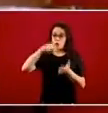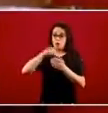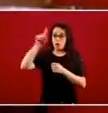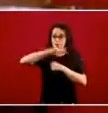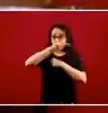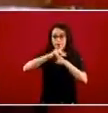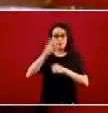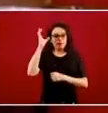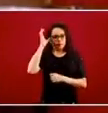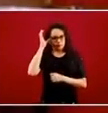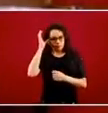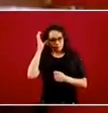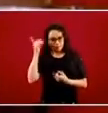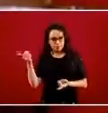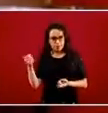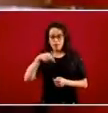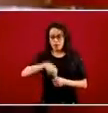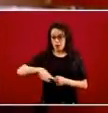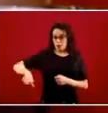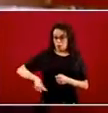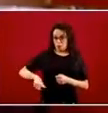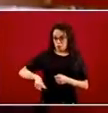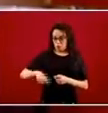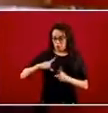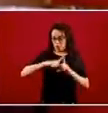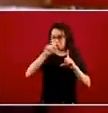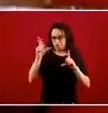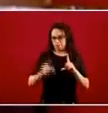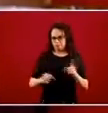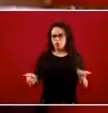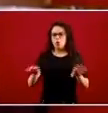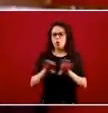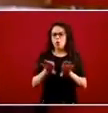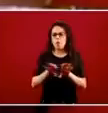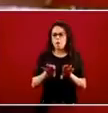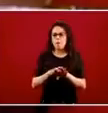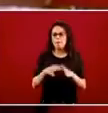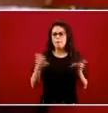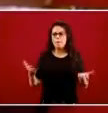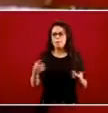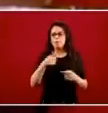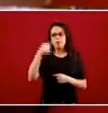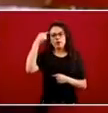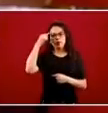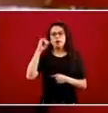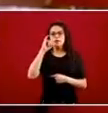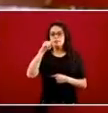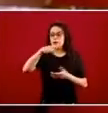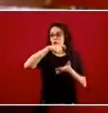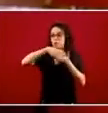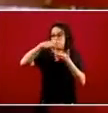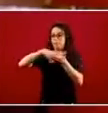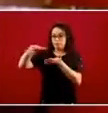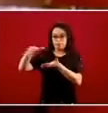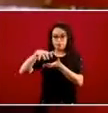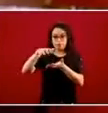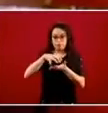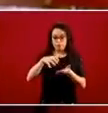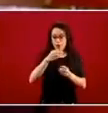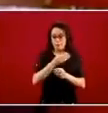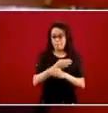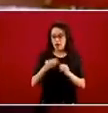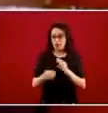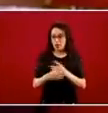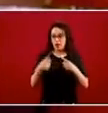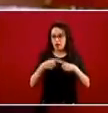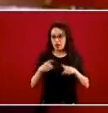of products that are not high quality products from China, for example, something that we've been hearing about. So, and we know that